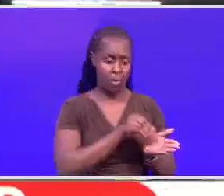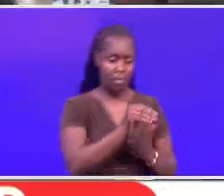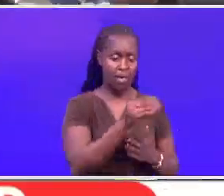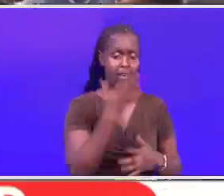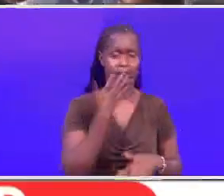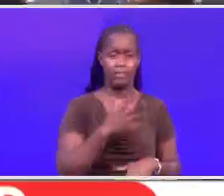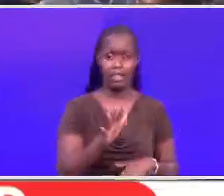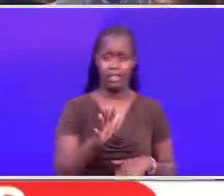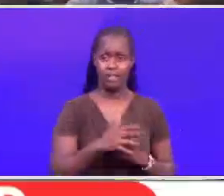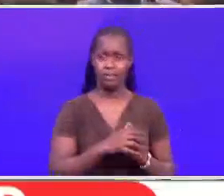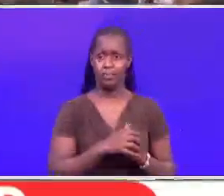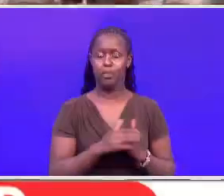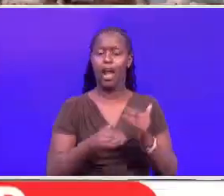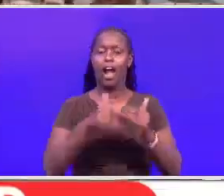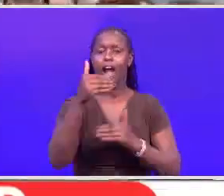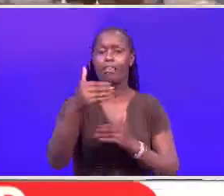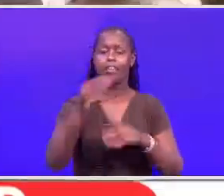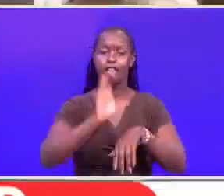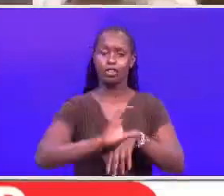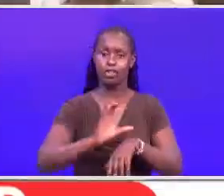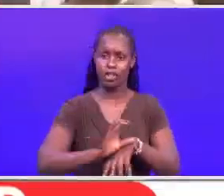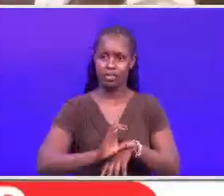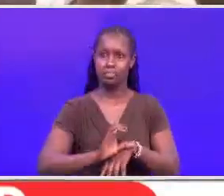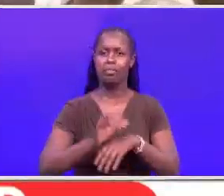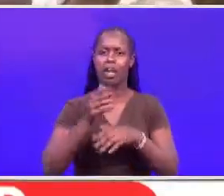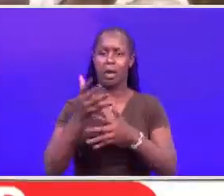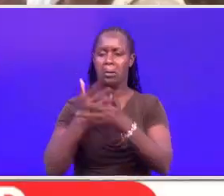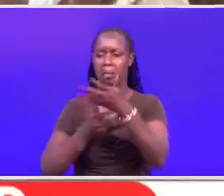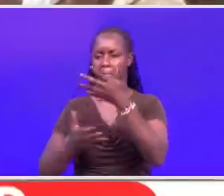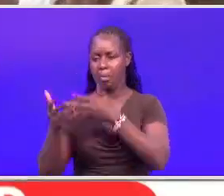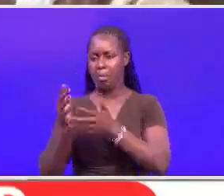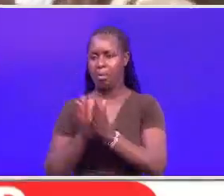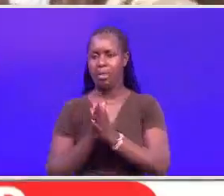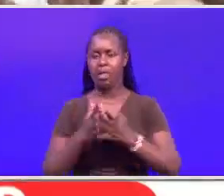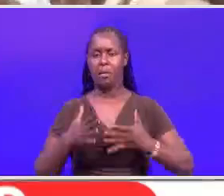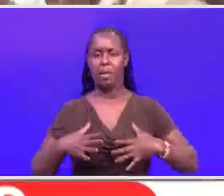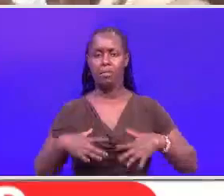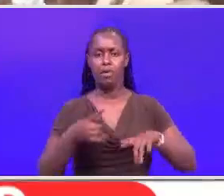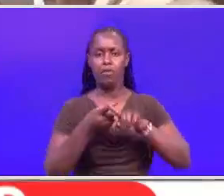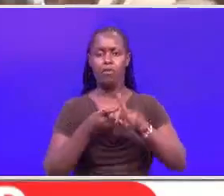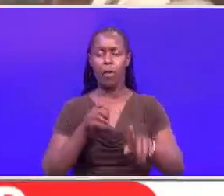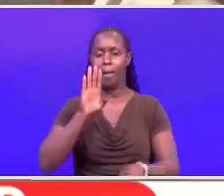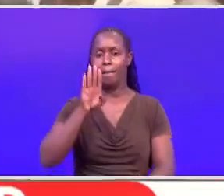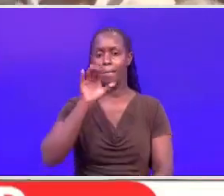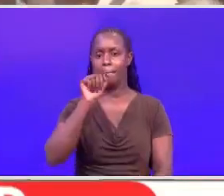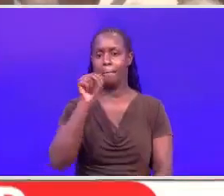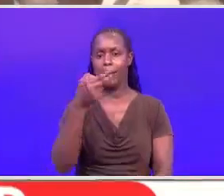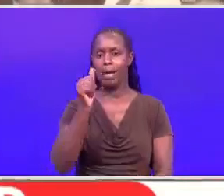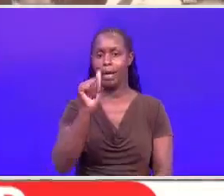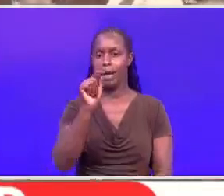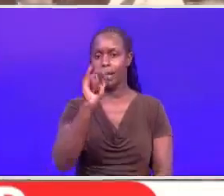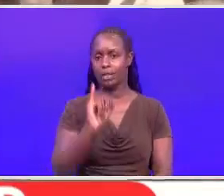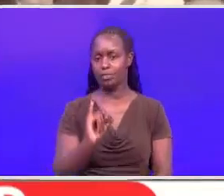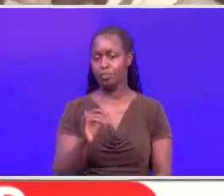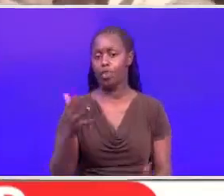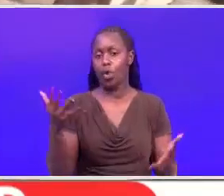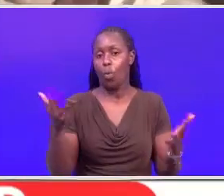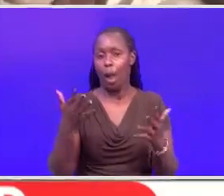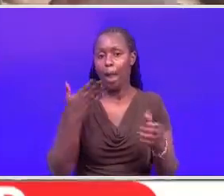the church service, Dr. Ruto interacted with the Bahati residents, where he reaffirmed his promises to Kenyan people.